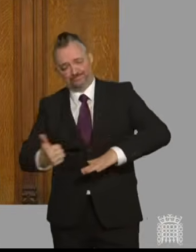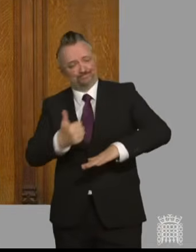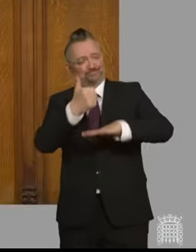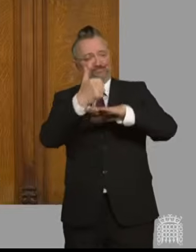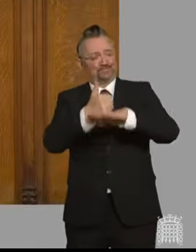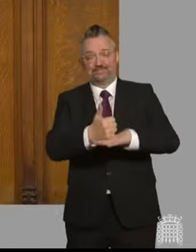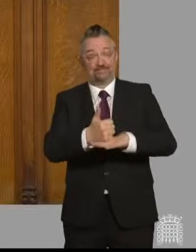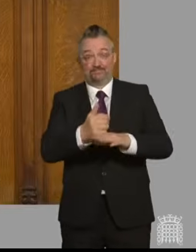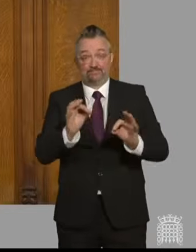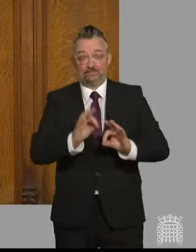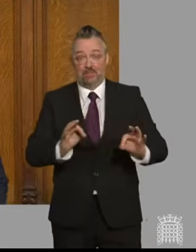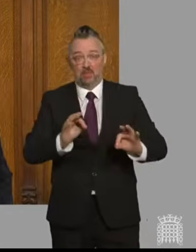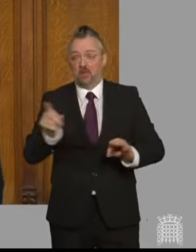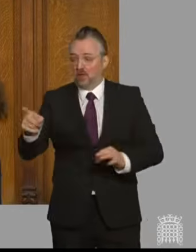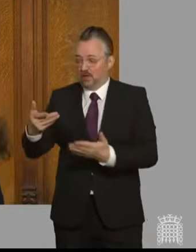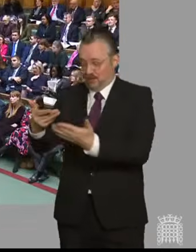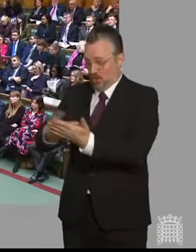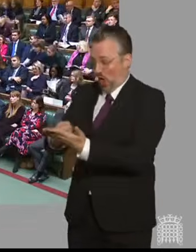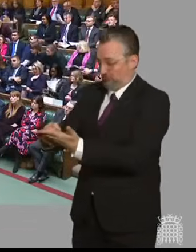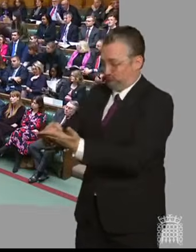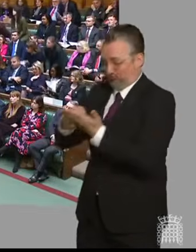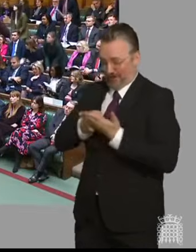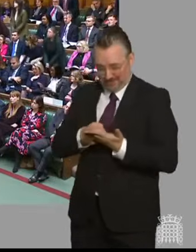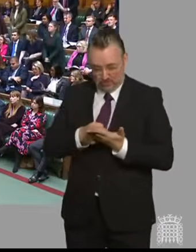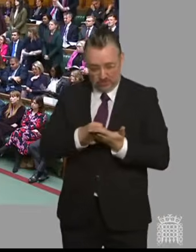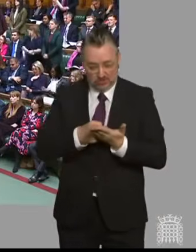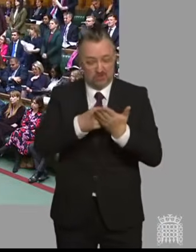11 months on?